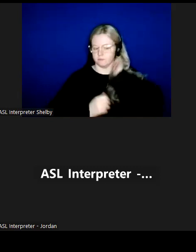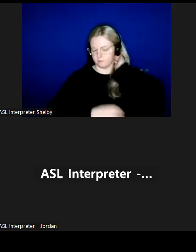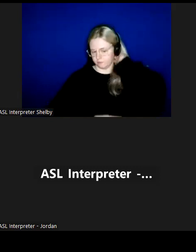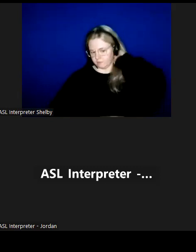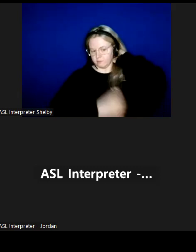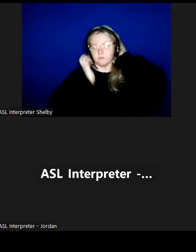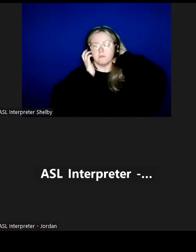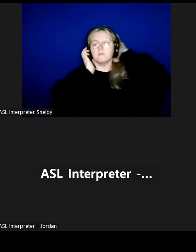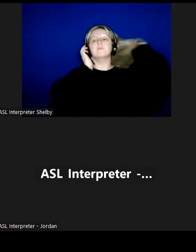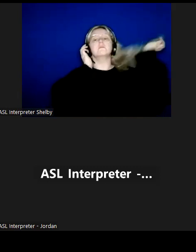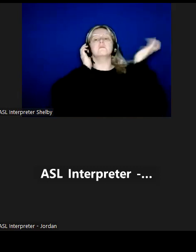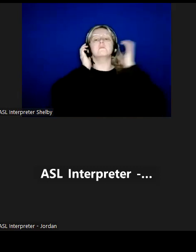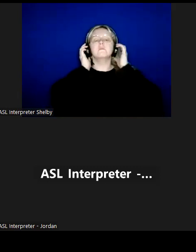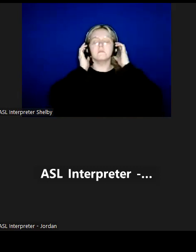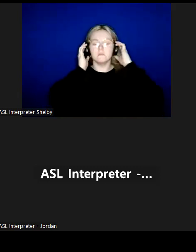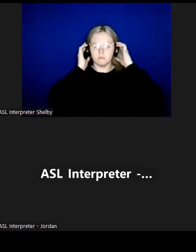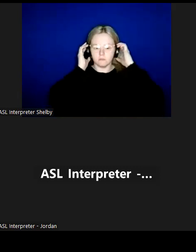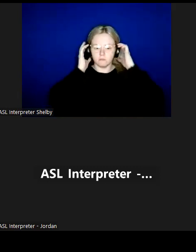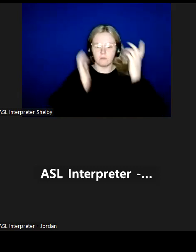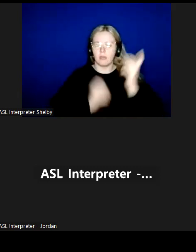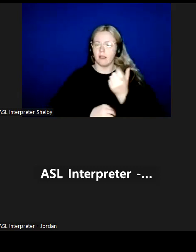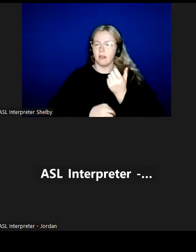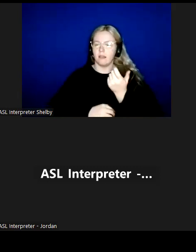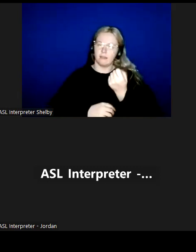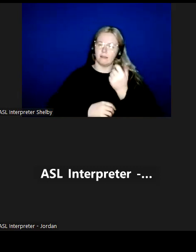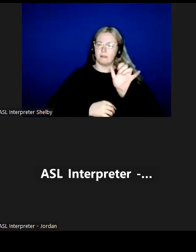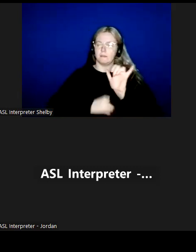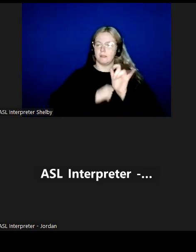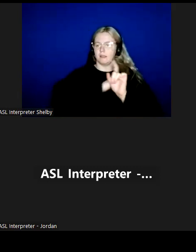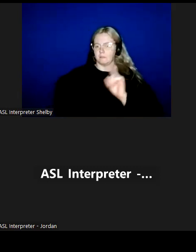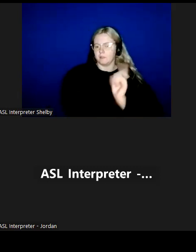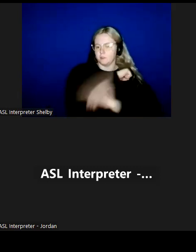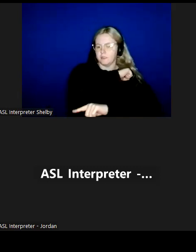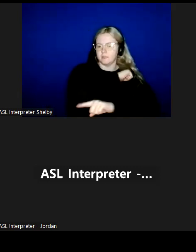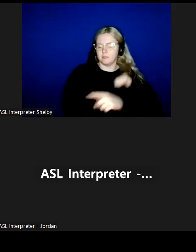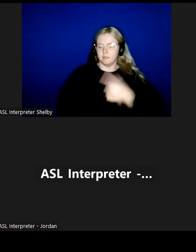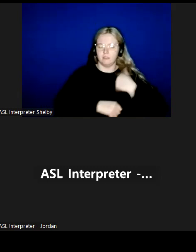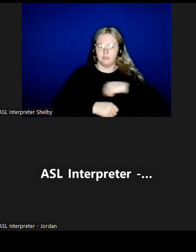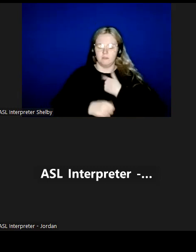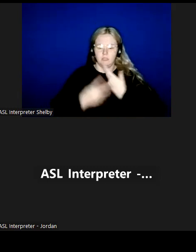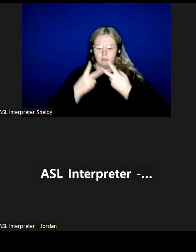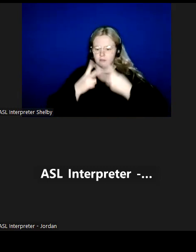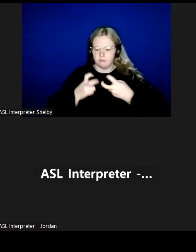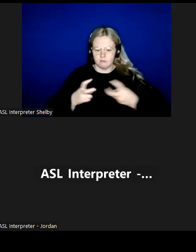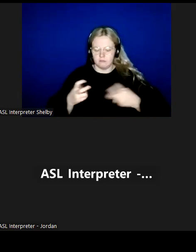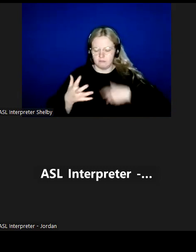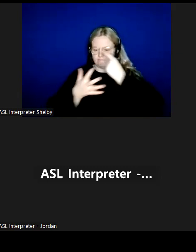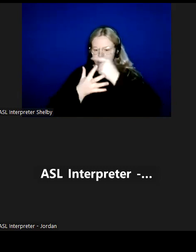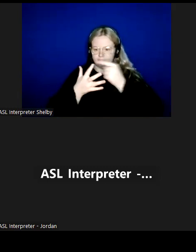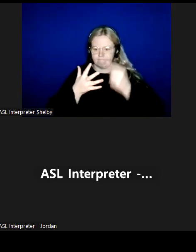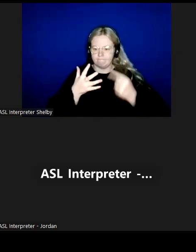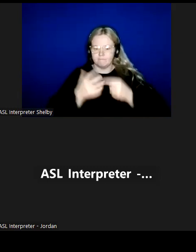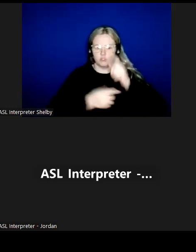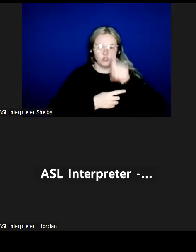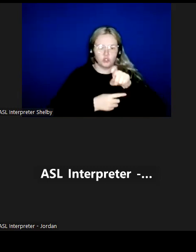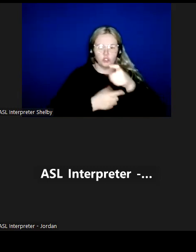self-punishment when we kind of renegotiate all the things that could have happened or should have happened, or what if I